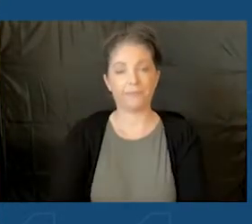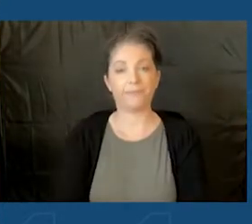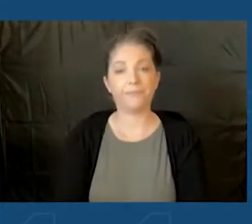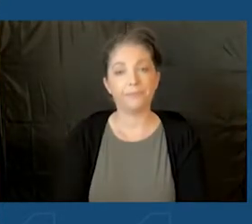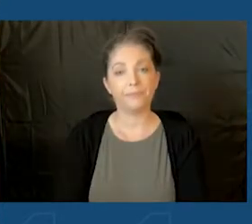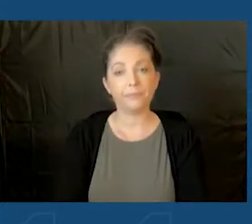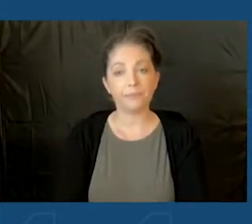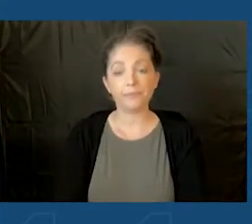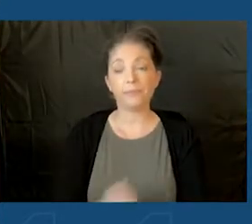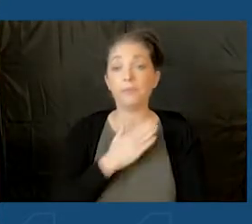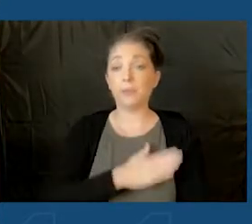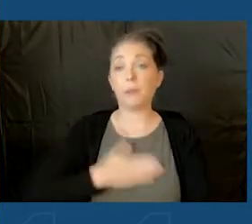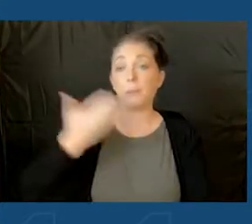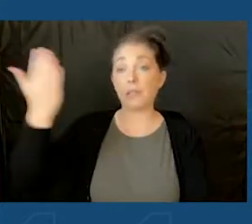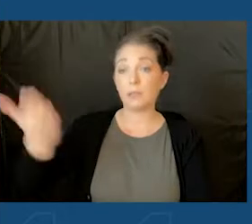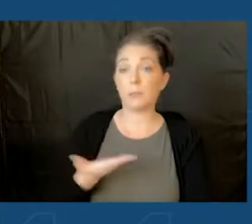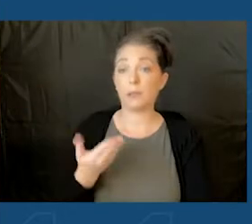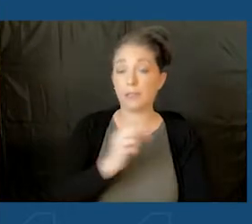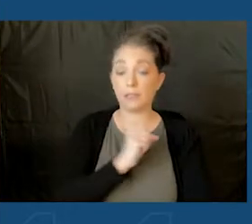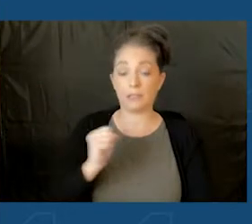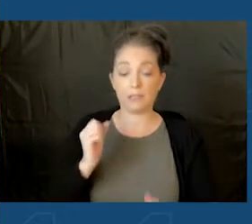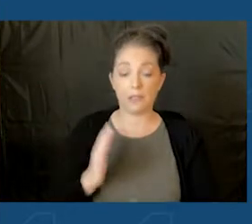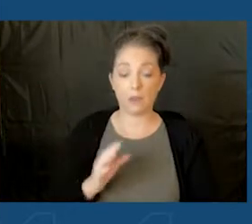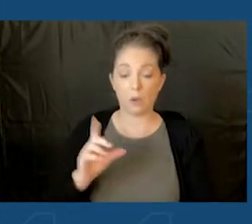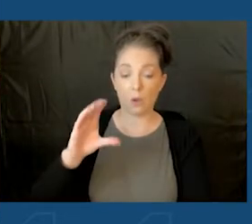Please welcome to the podium Senator Leroy Comrie.